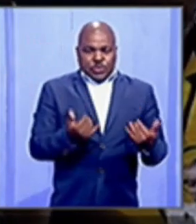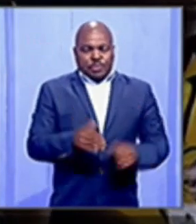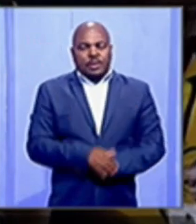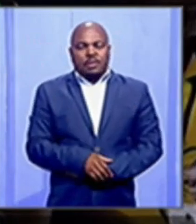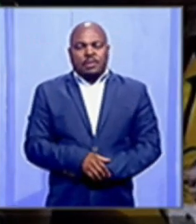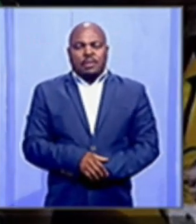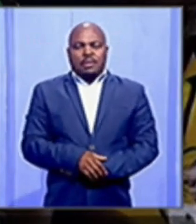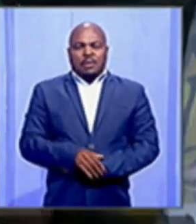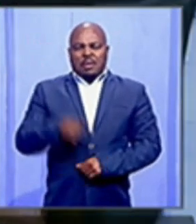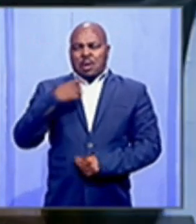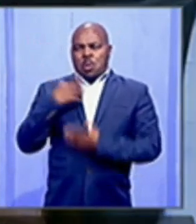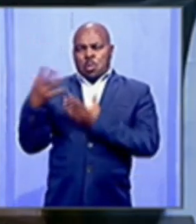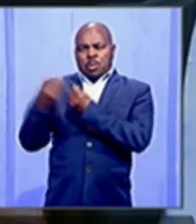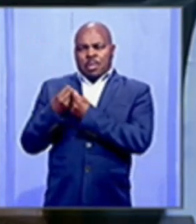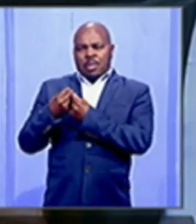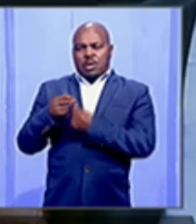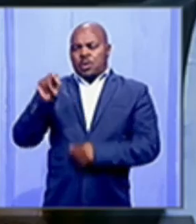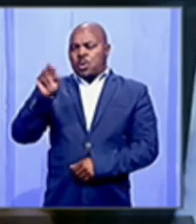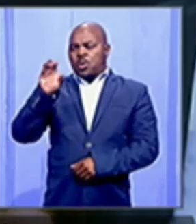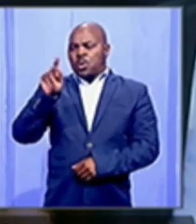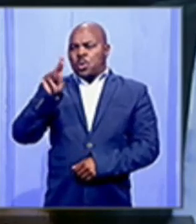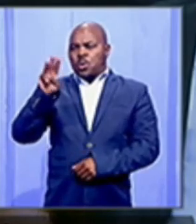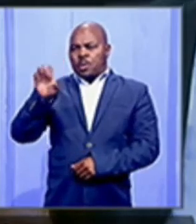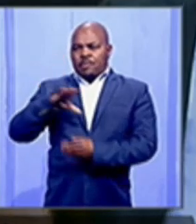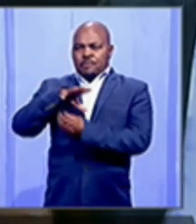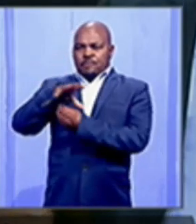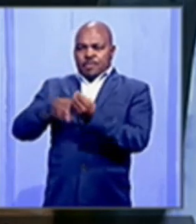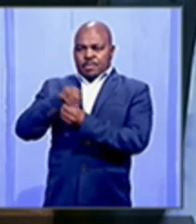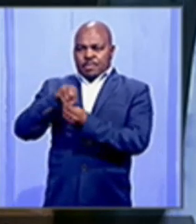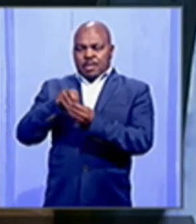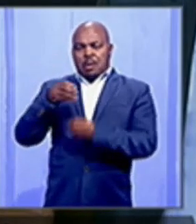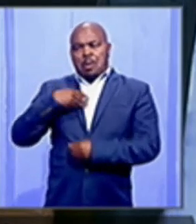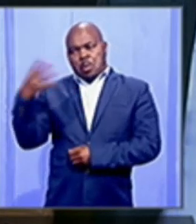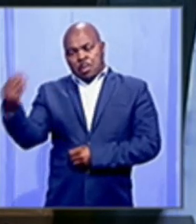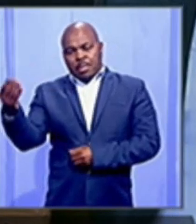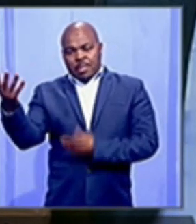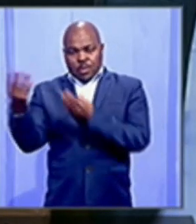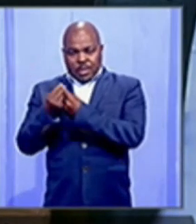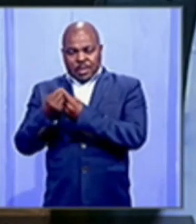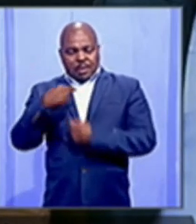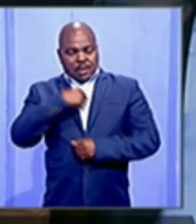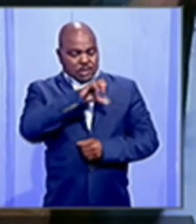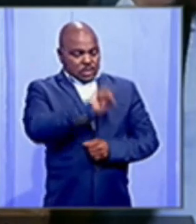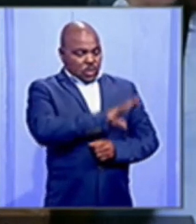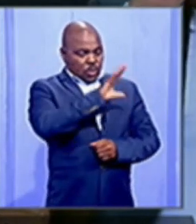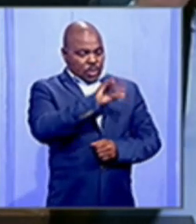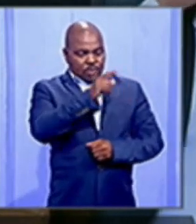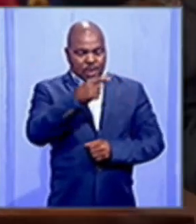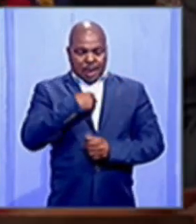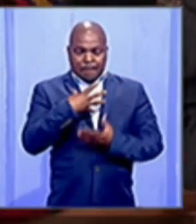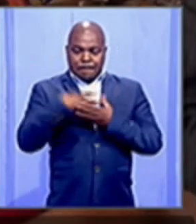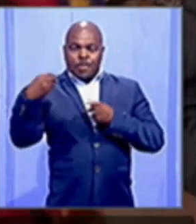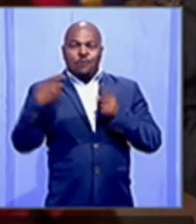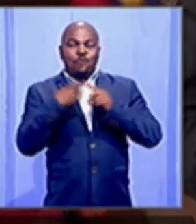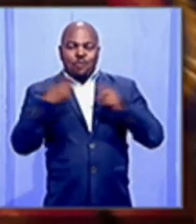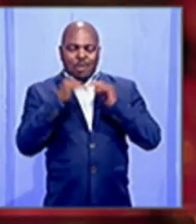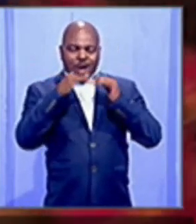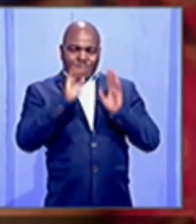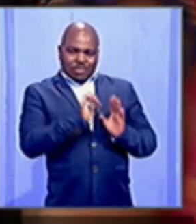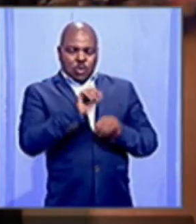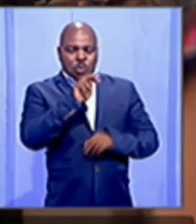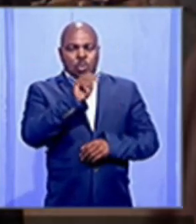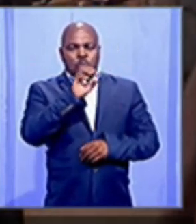with him. I stayed with the Nokwe family. When I left the country, I left from the Nokwe house. So